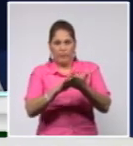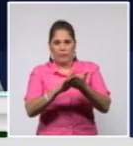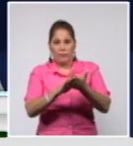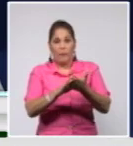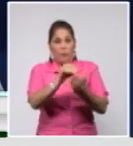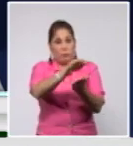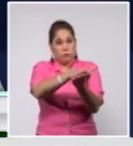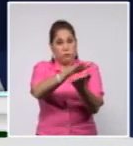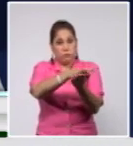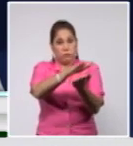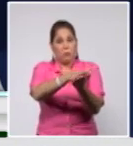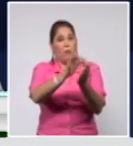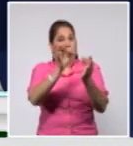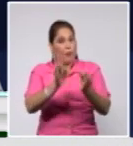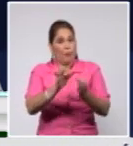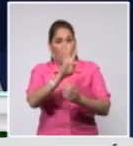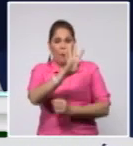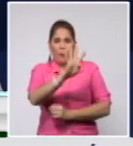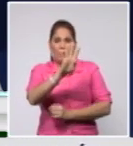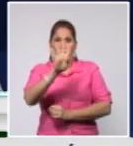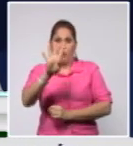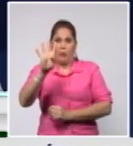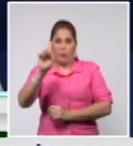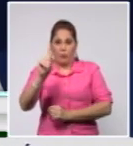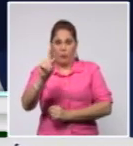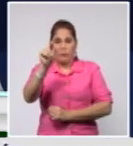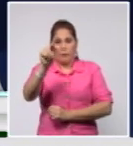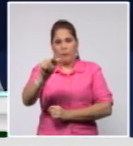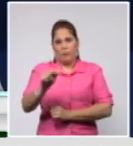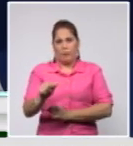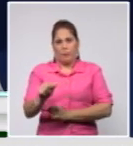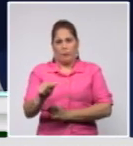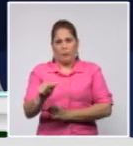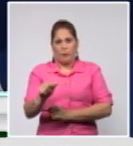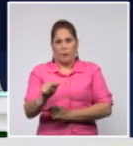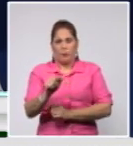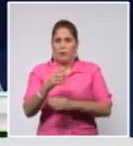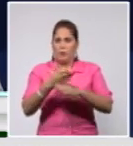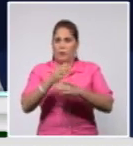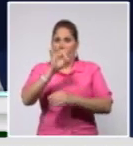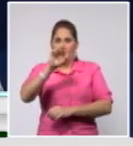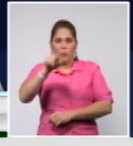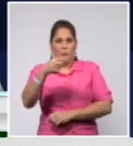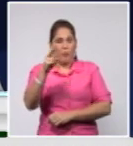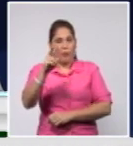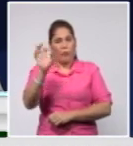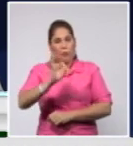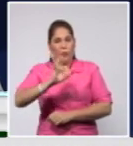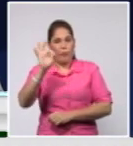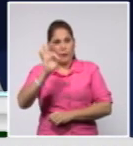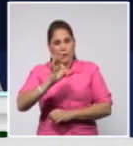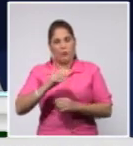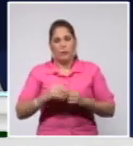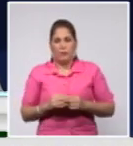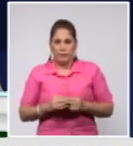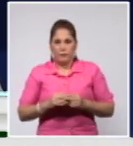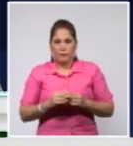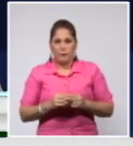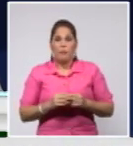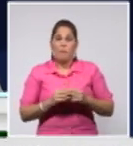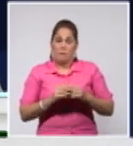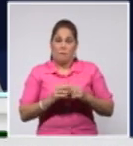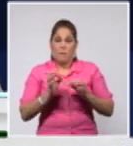92.5%, of the 40 cases yesterday were asymptomatic at the time of testing. Overall,